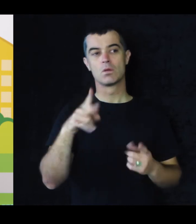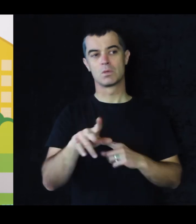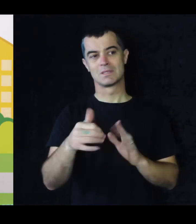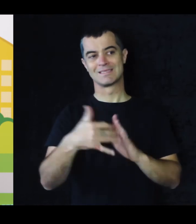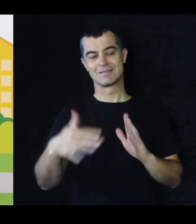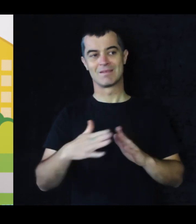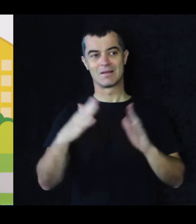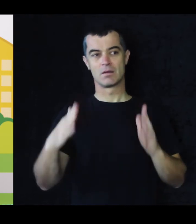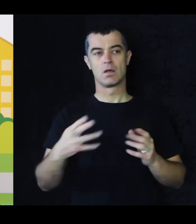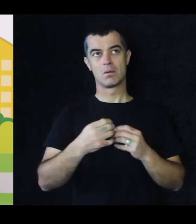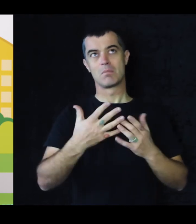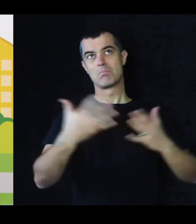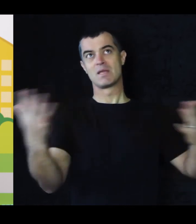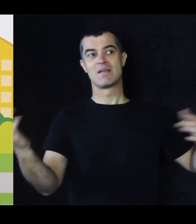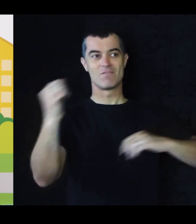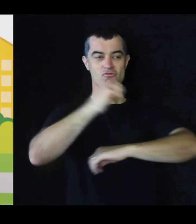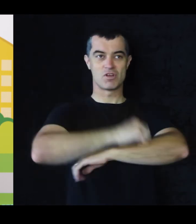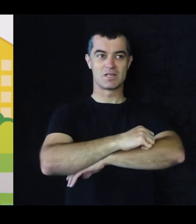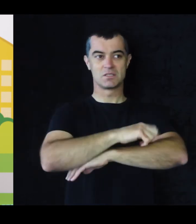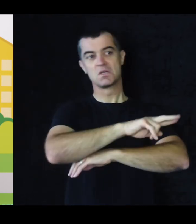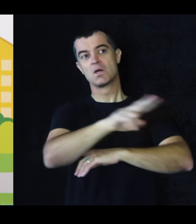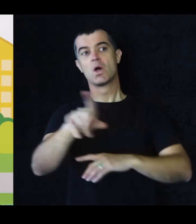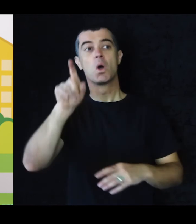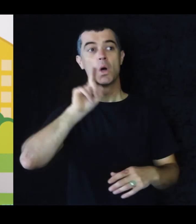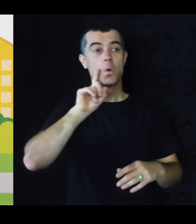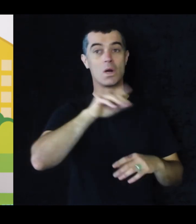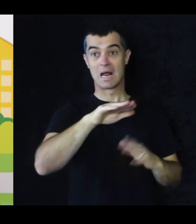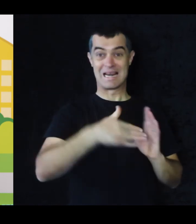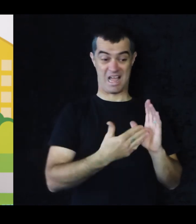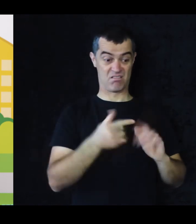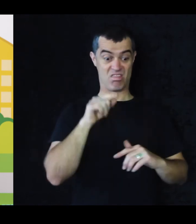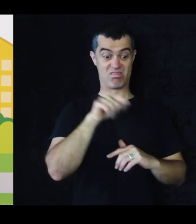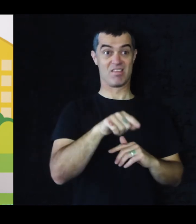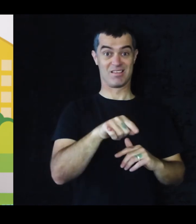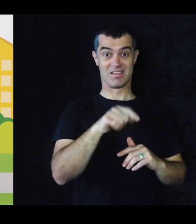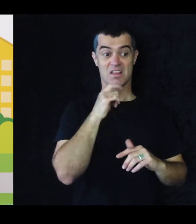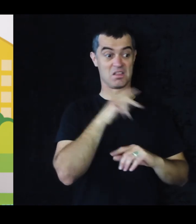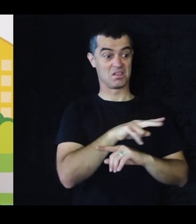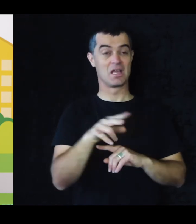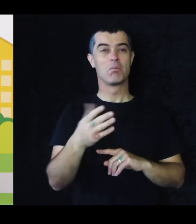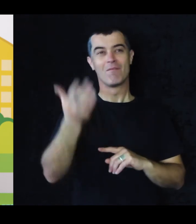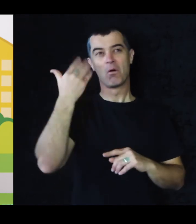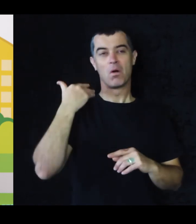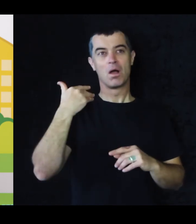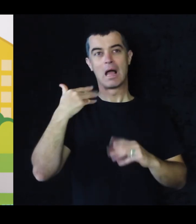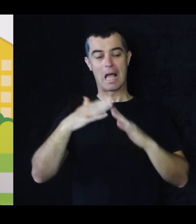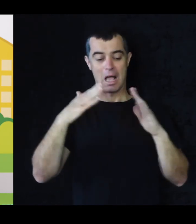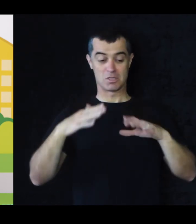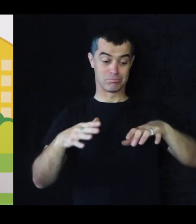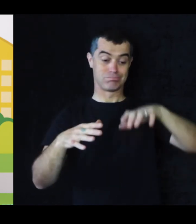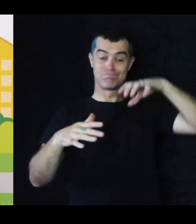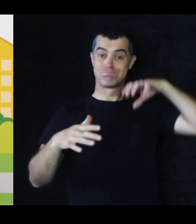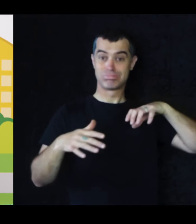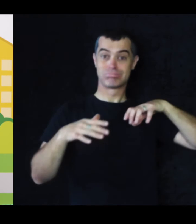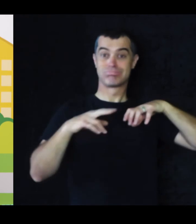obviously the most expensive houses, with great big verandas on them, looking at the water. And the water was now just there to these houses. My